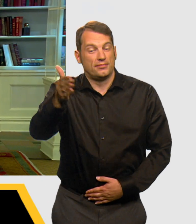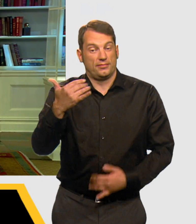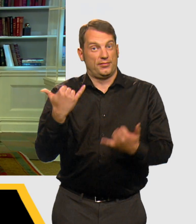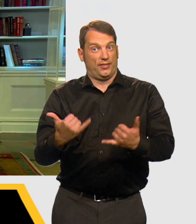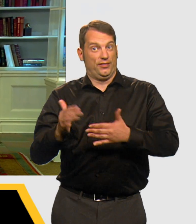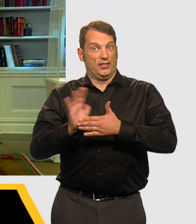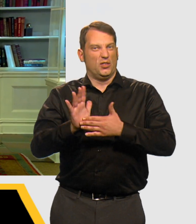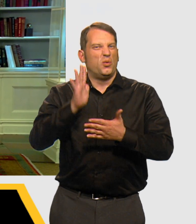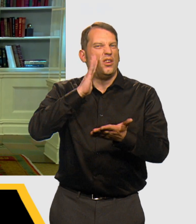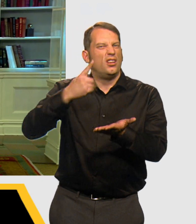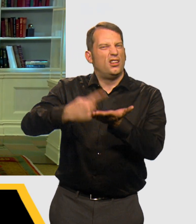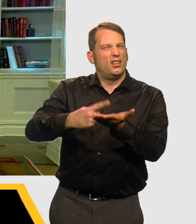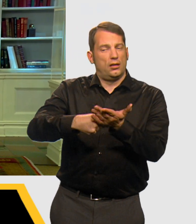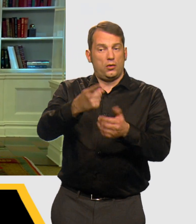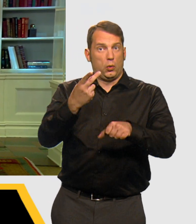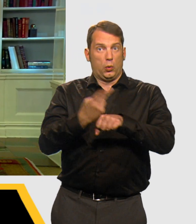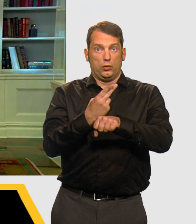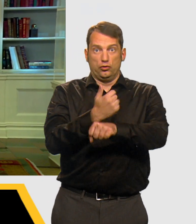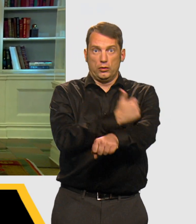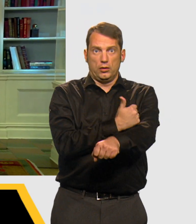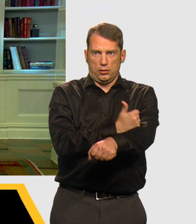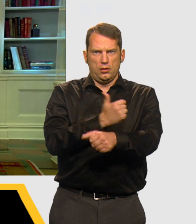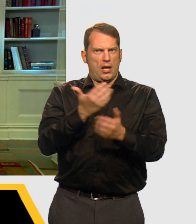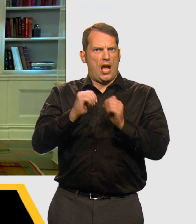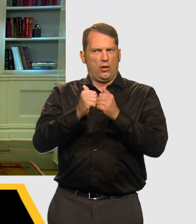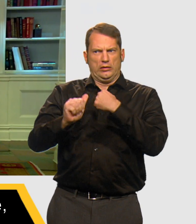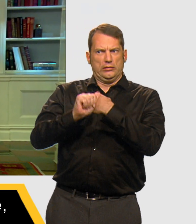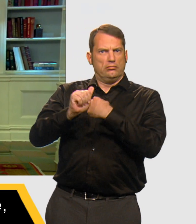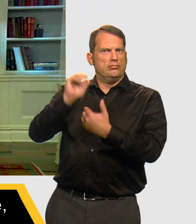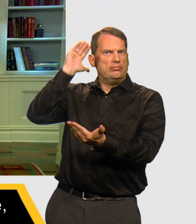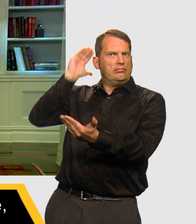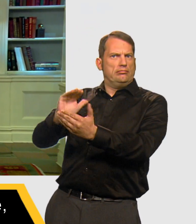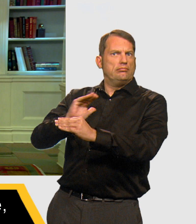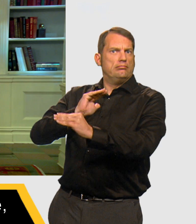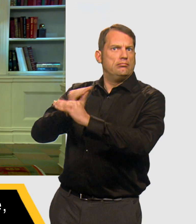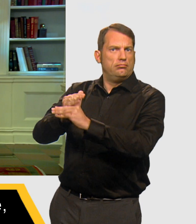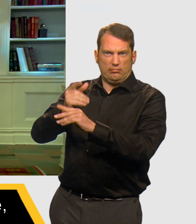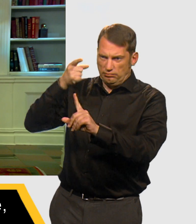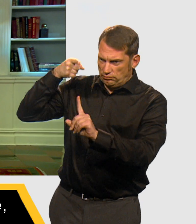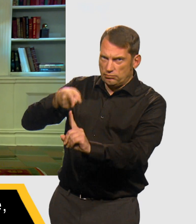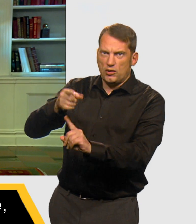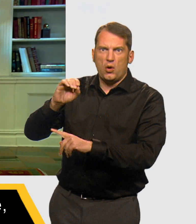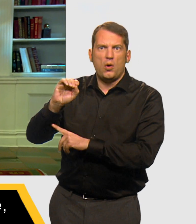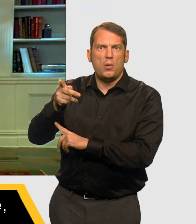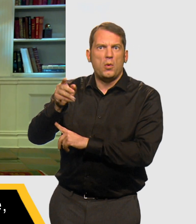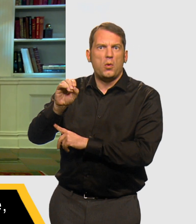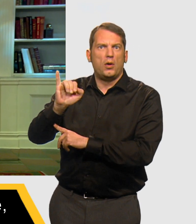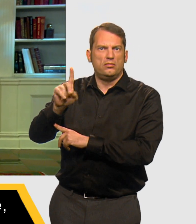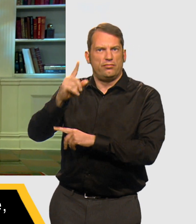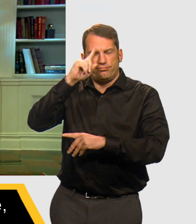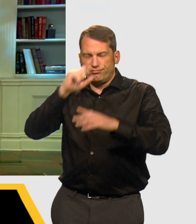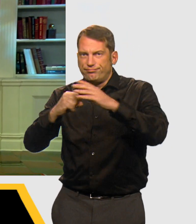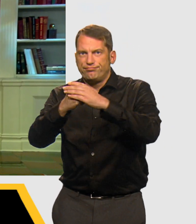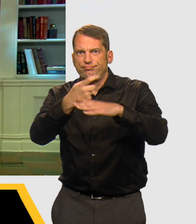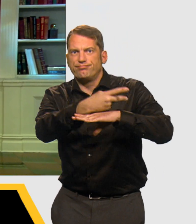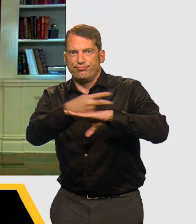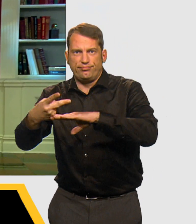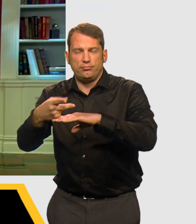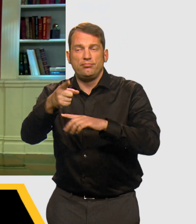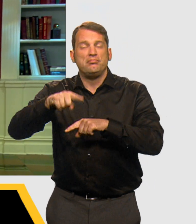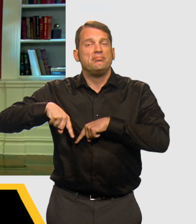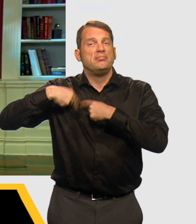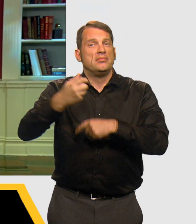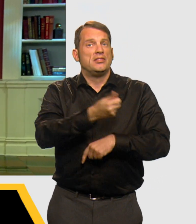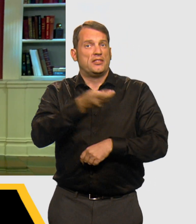Hello. During this video, we will discuss how to reduce the possible harms of drug use, specifically an opioid